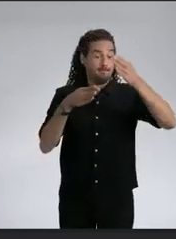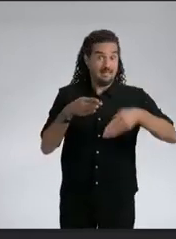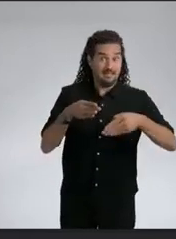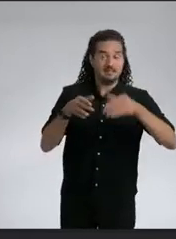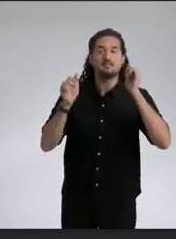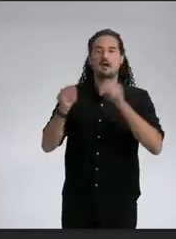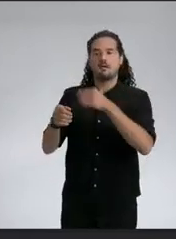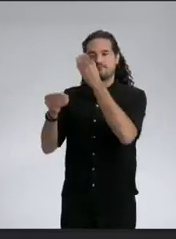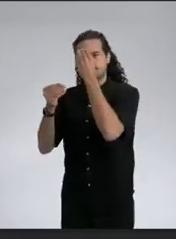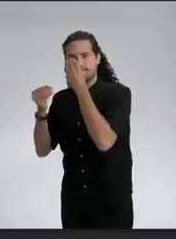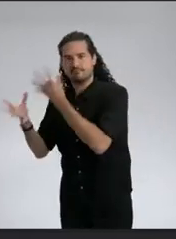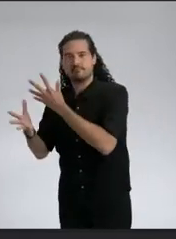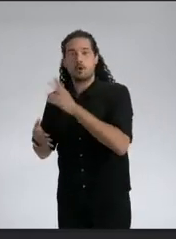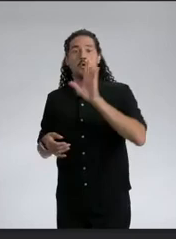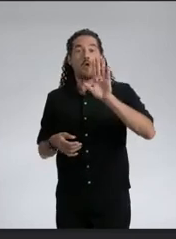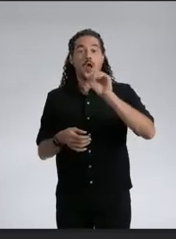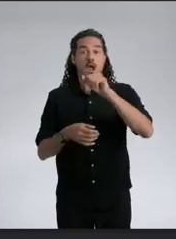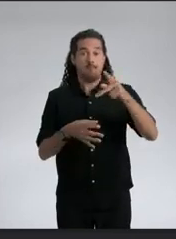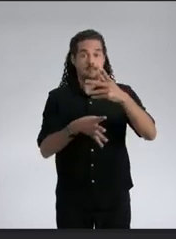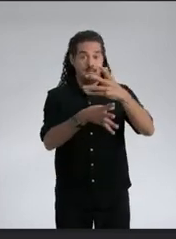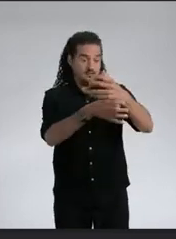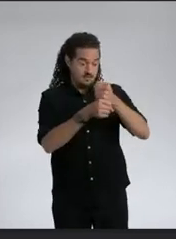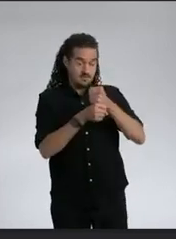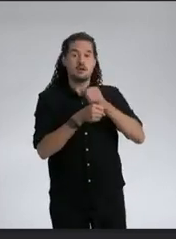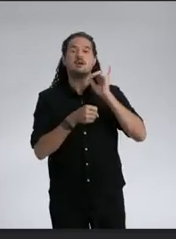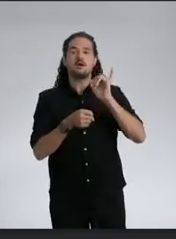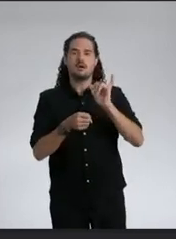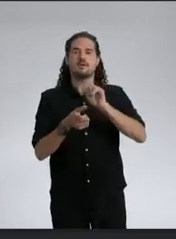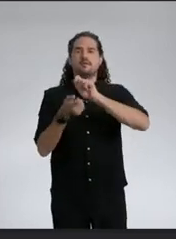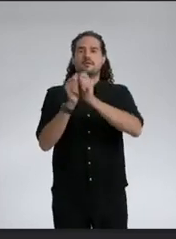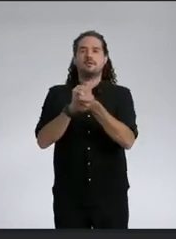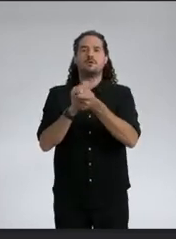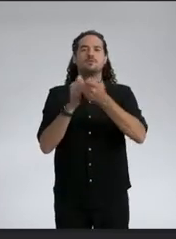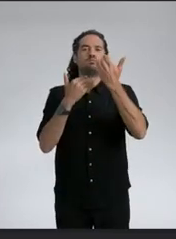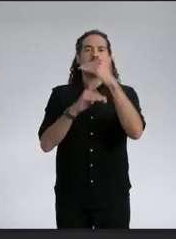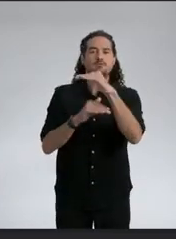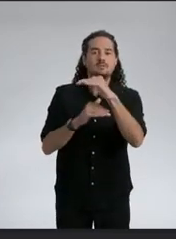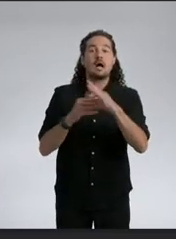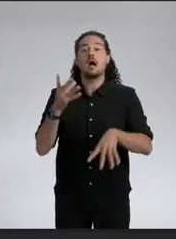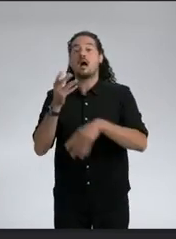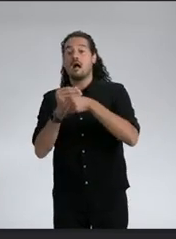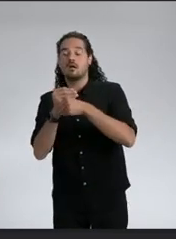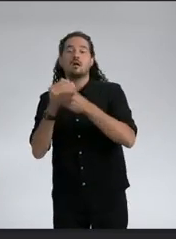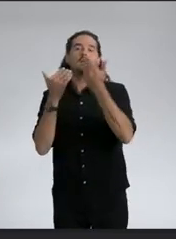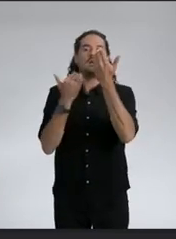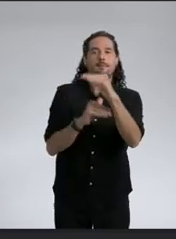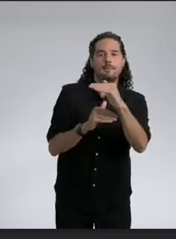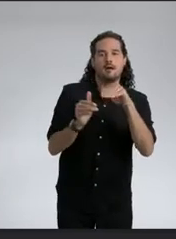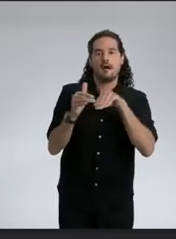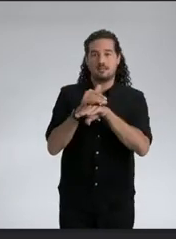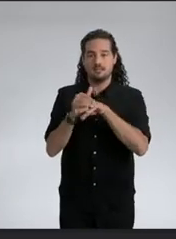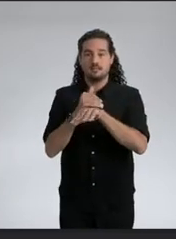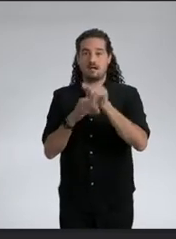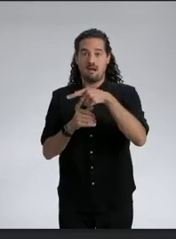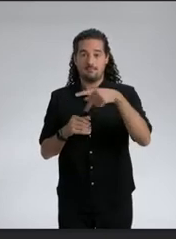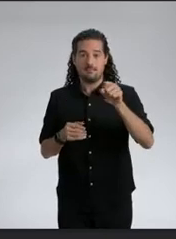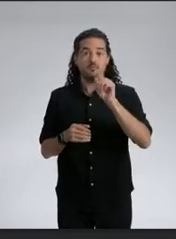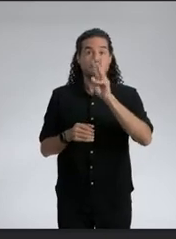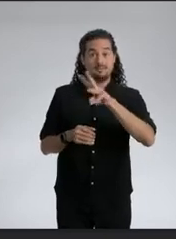these events, it can react accordingly by changing restrictions, limiting access to relevant apps and websites,